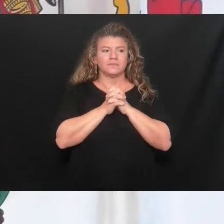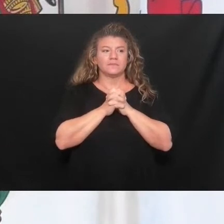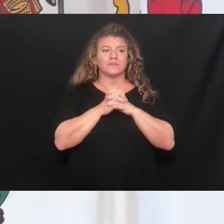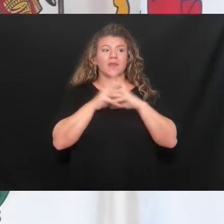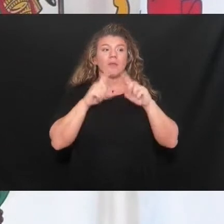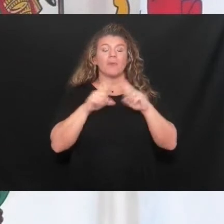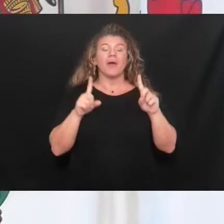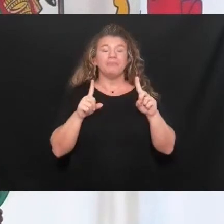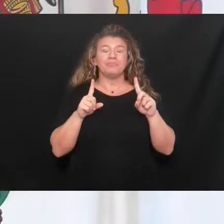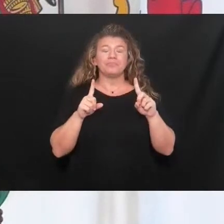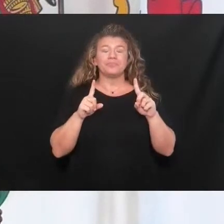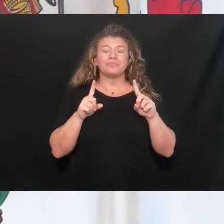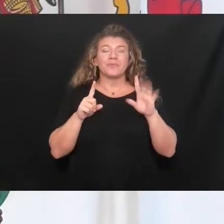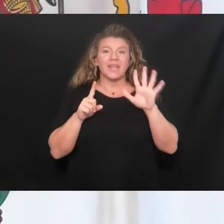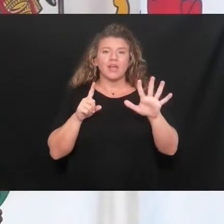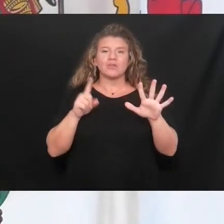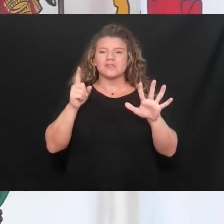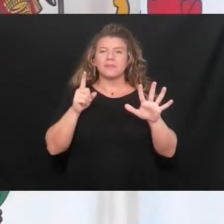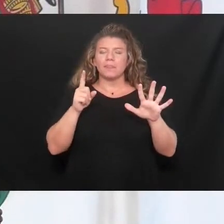Brad, here's the thing.